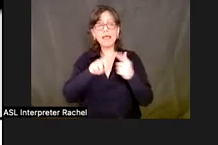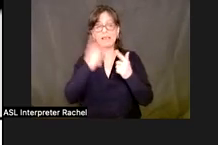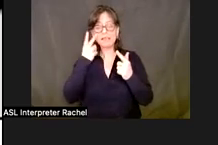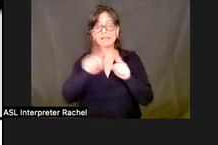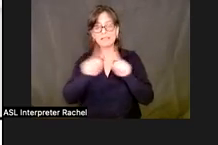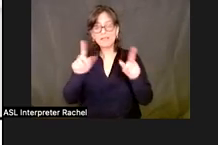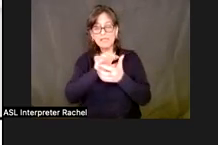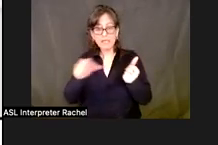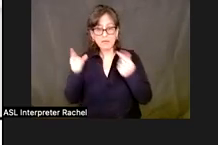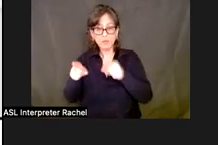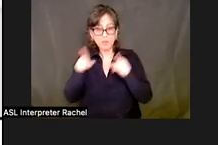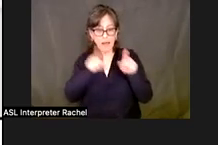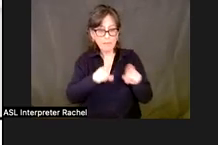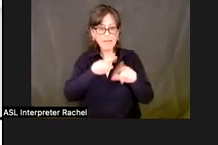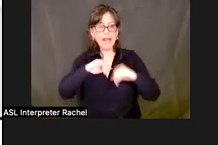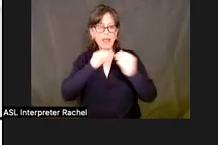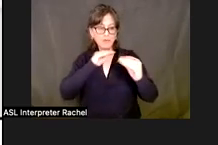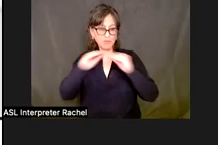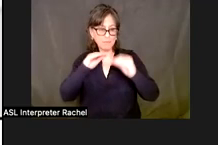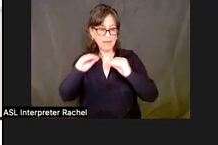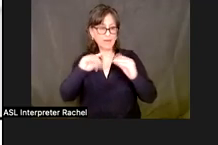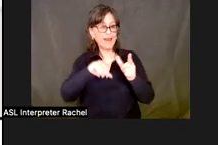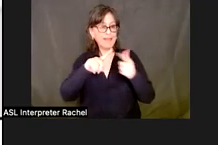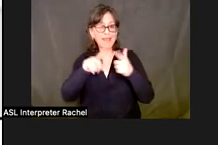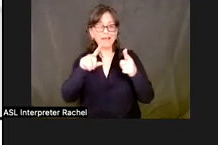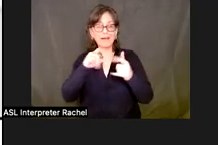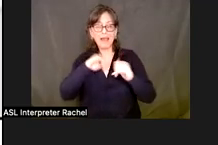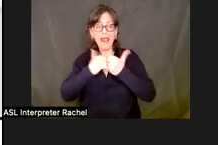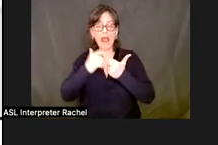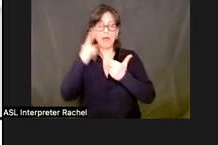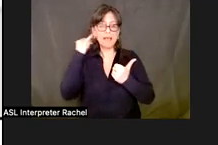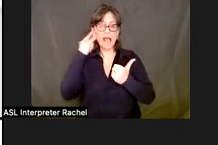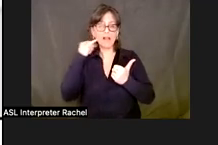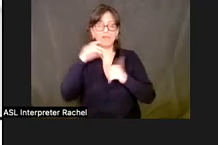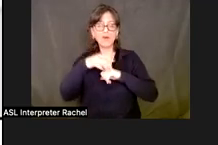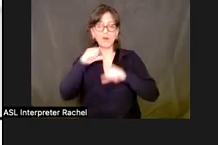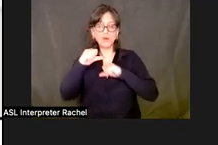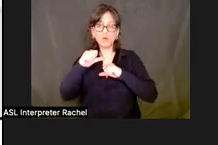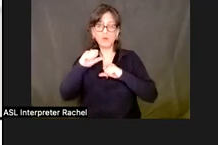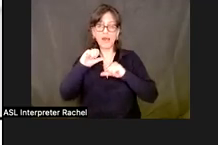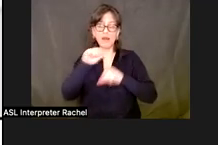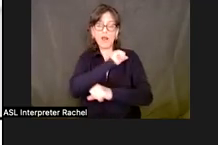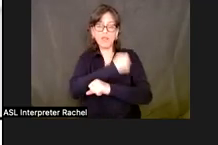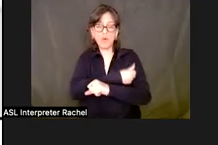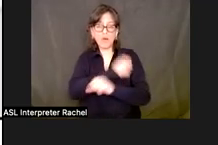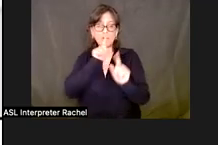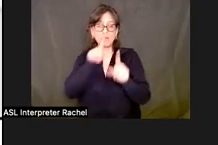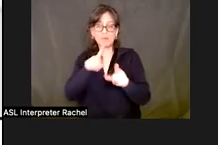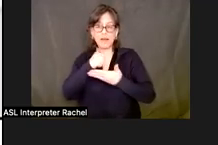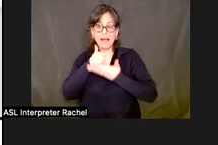that happened and how it was repaired. And finally, how the California Earthquake Authority responded and helped the homeowners